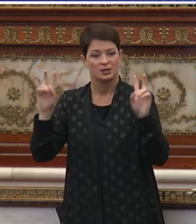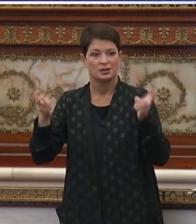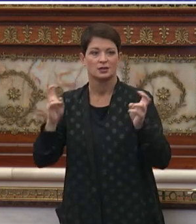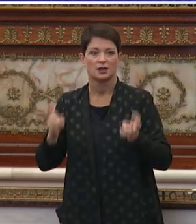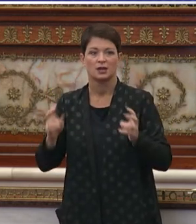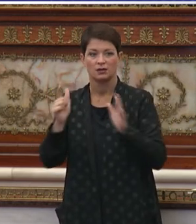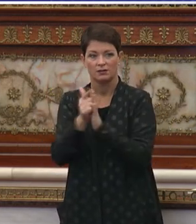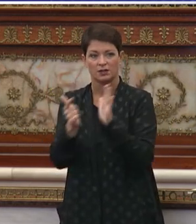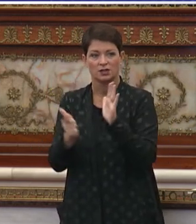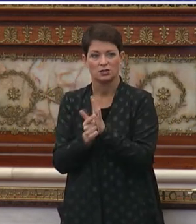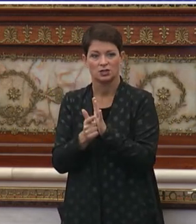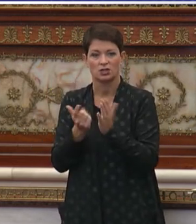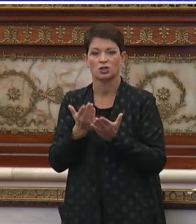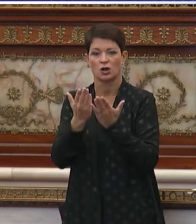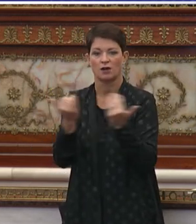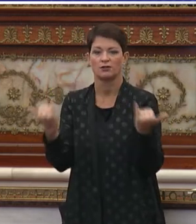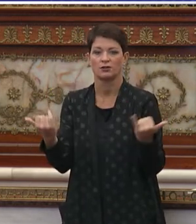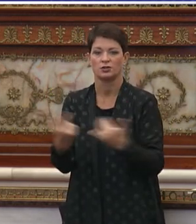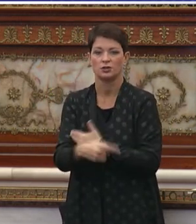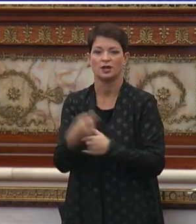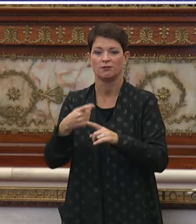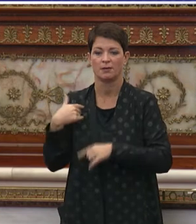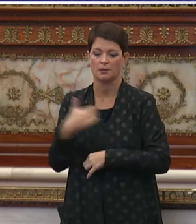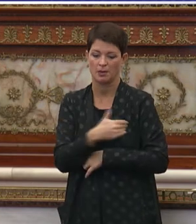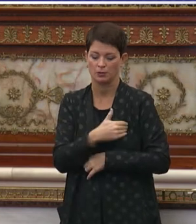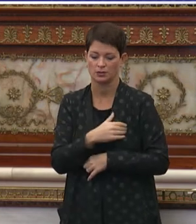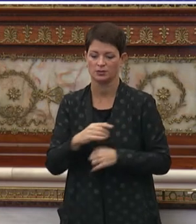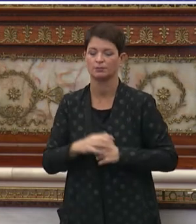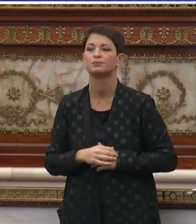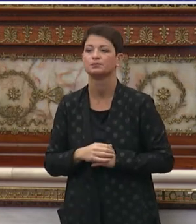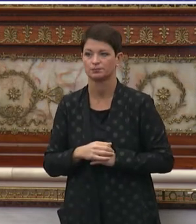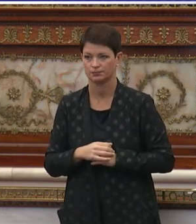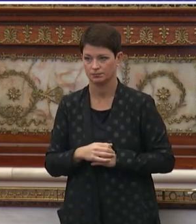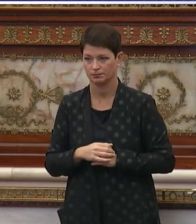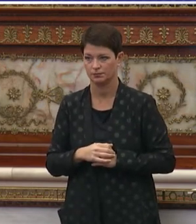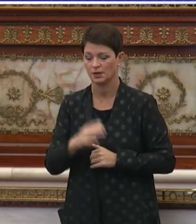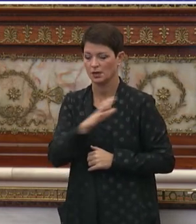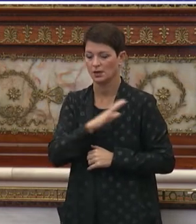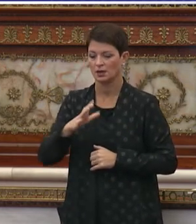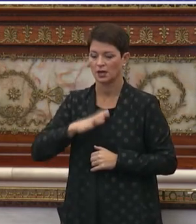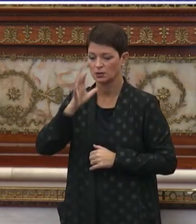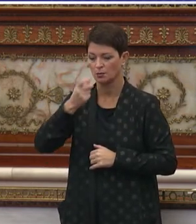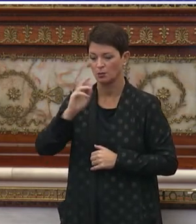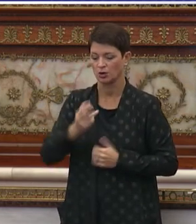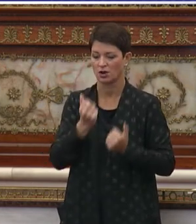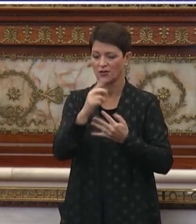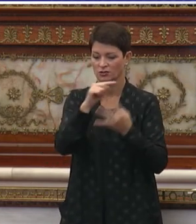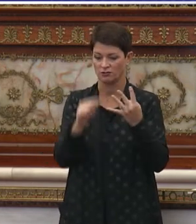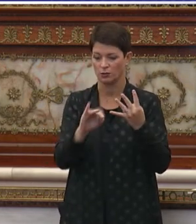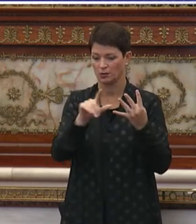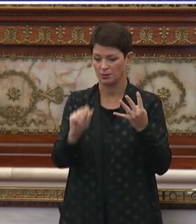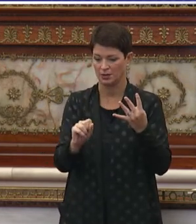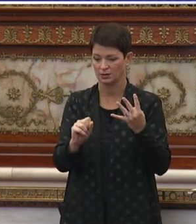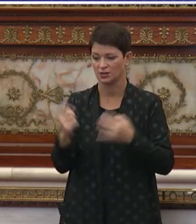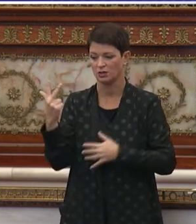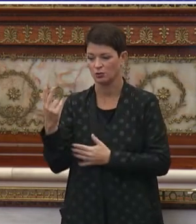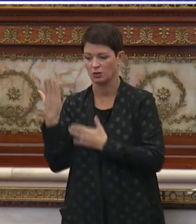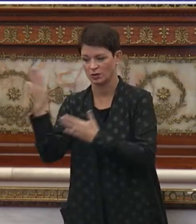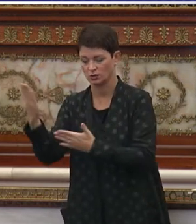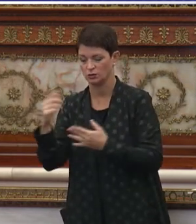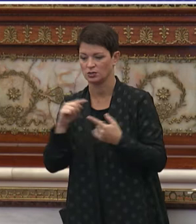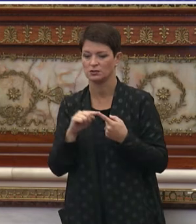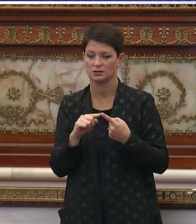of the legislation that is being offered today by the members? Councilwoman Parker offers four bills and three